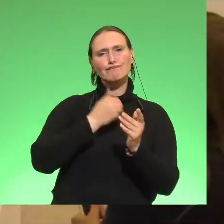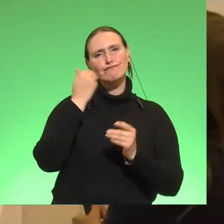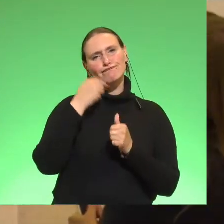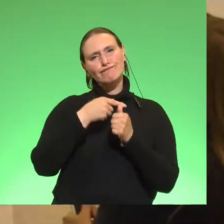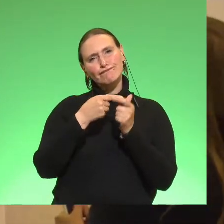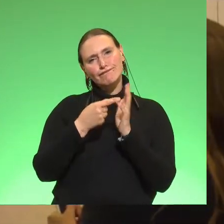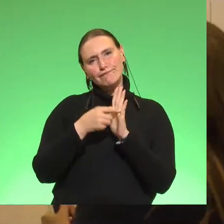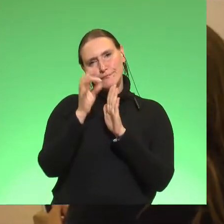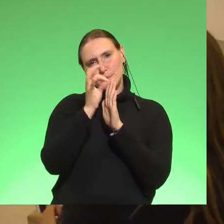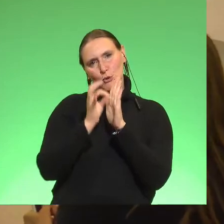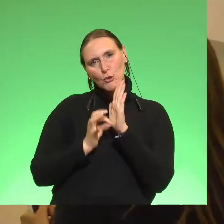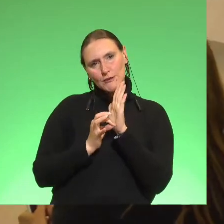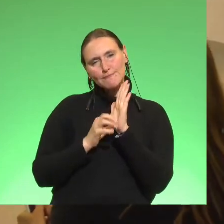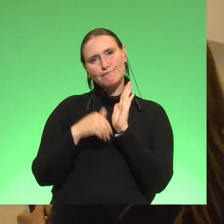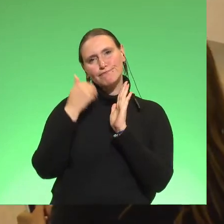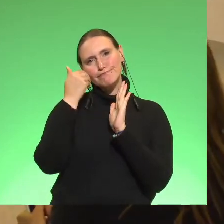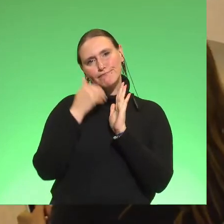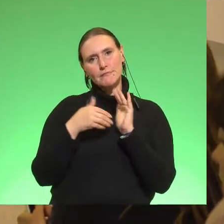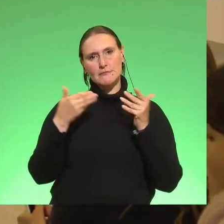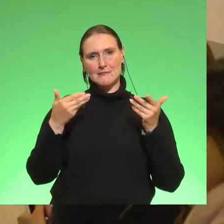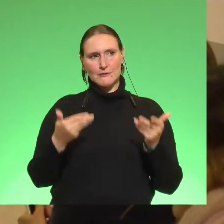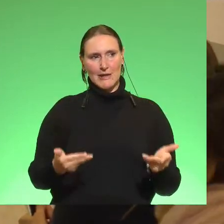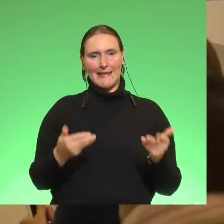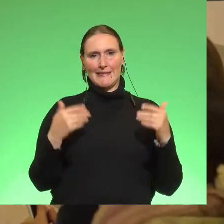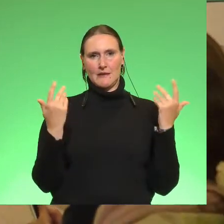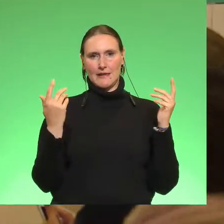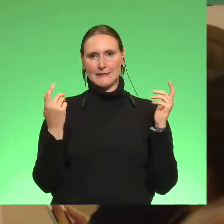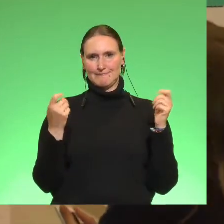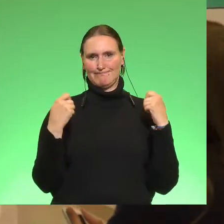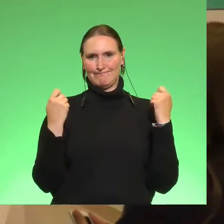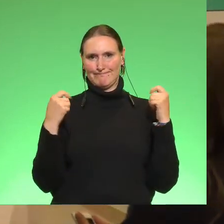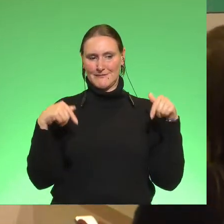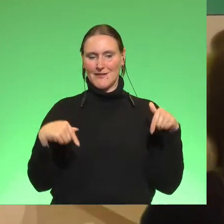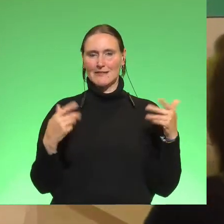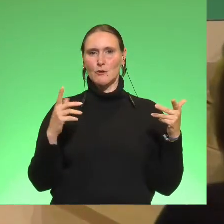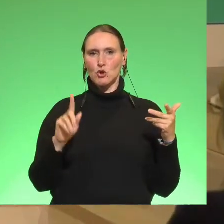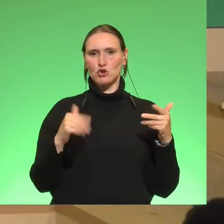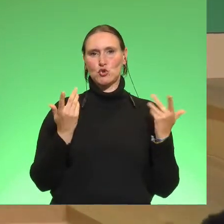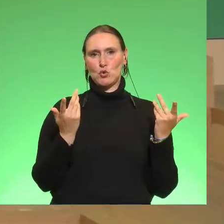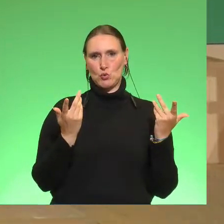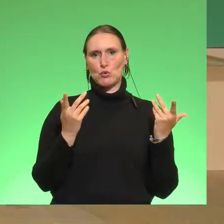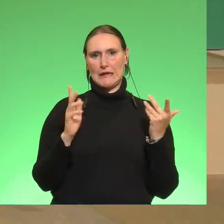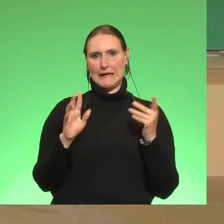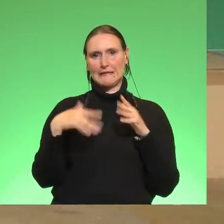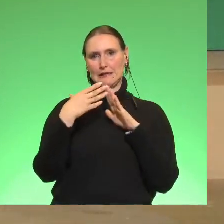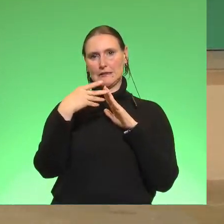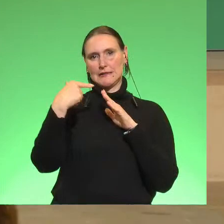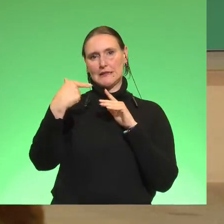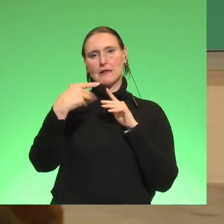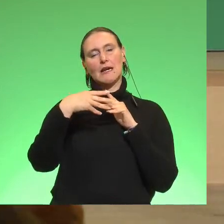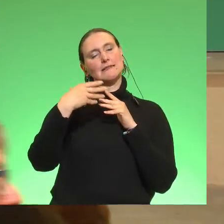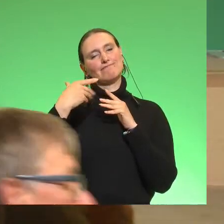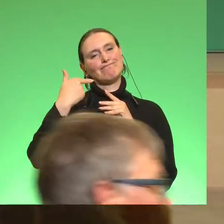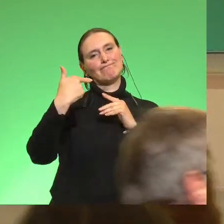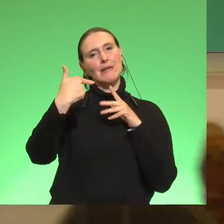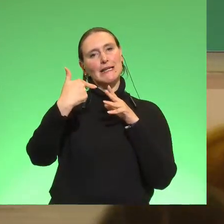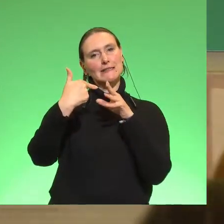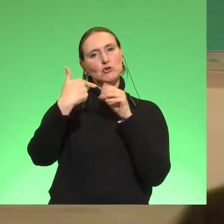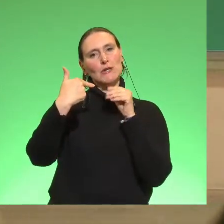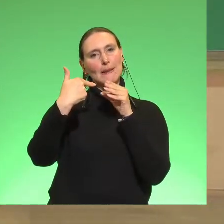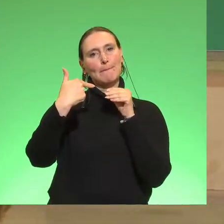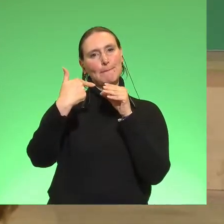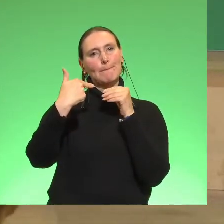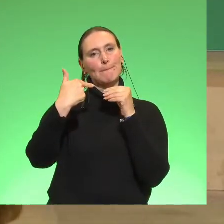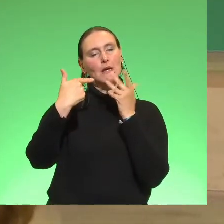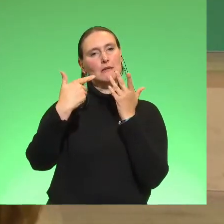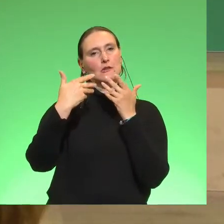that the event will be live streamed, so in case you ask a question, your voice will be recorded and transmitted online. And the